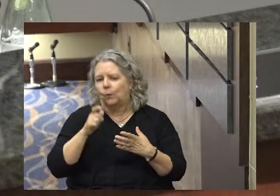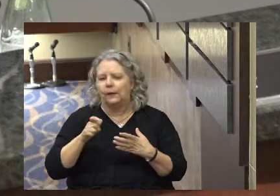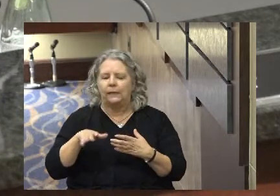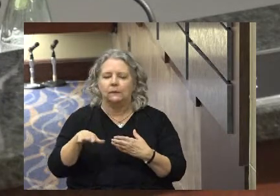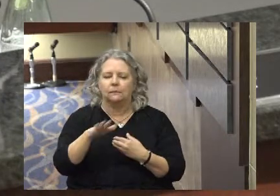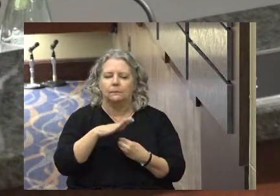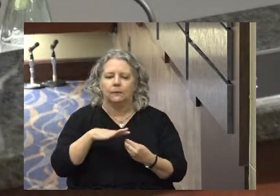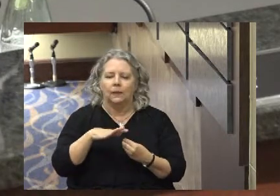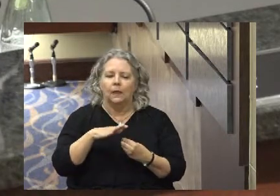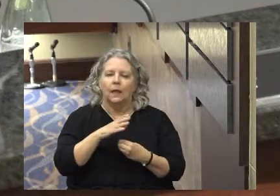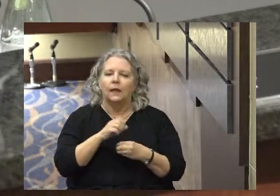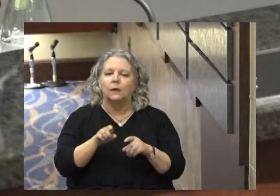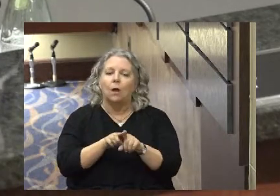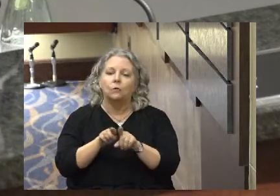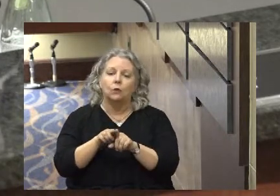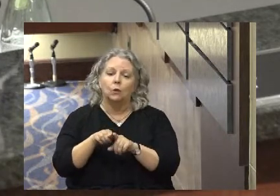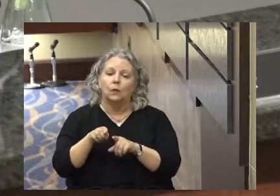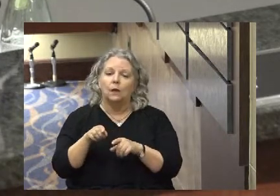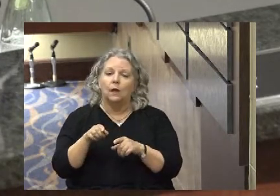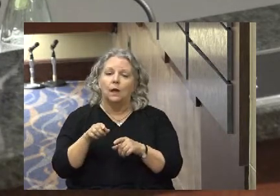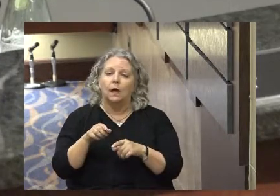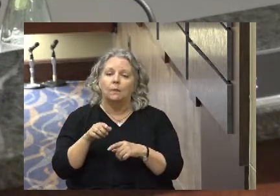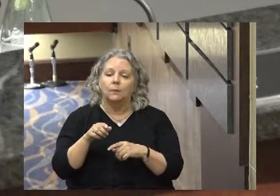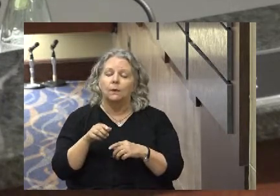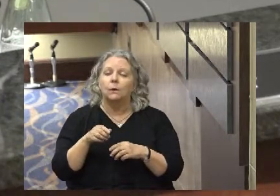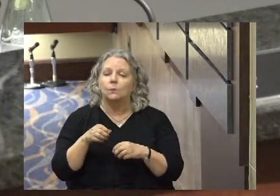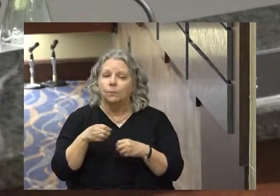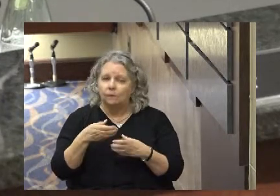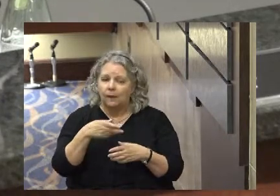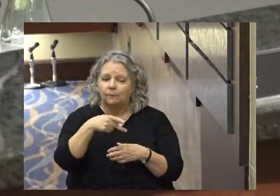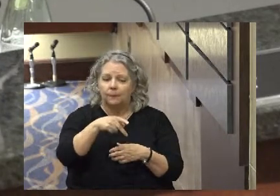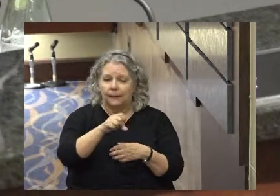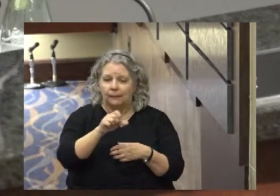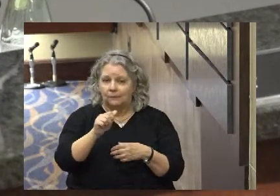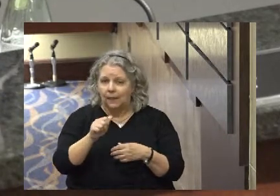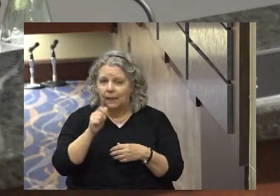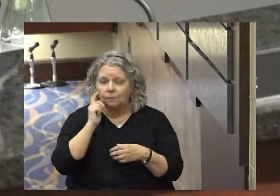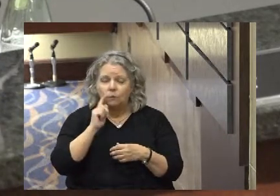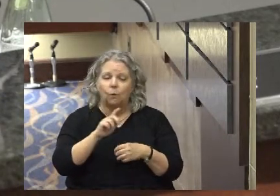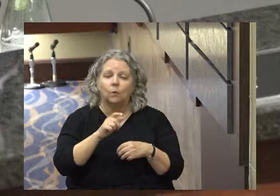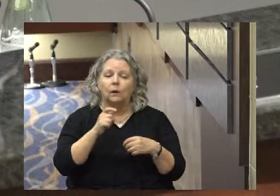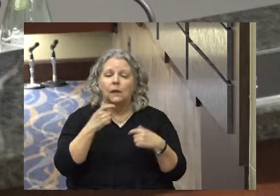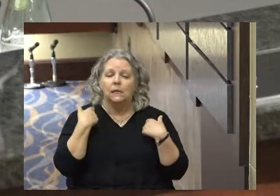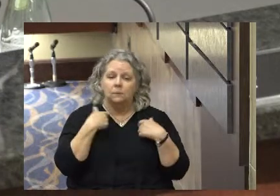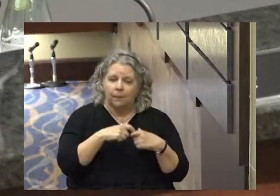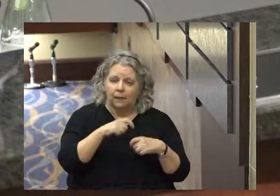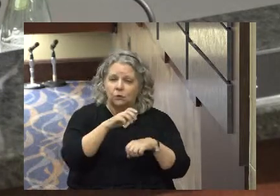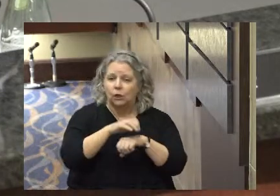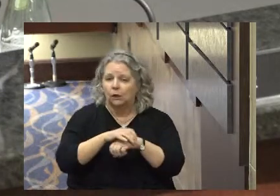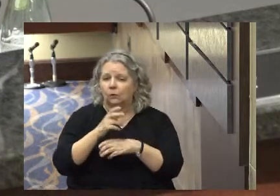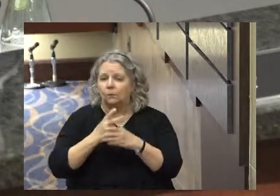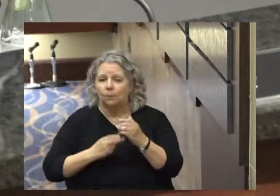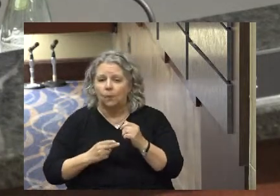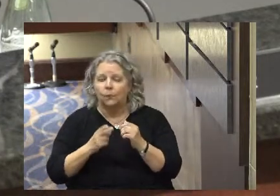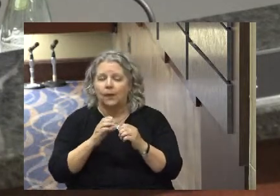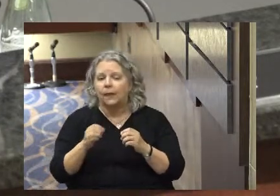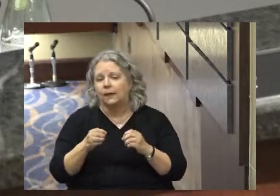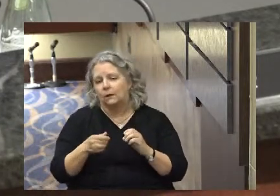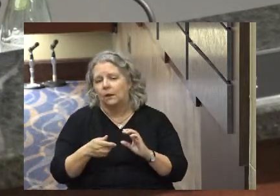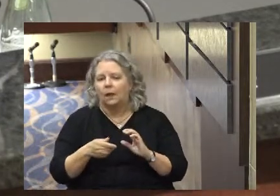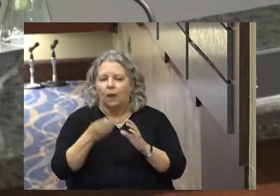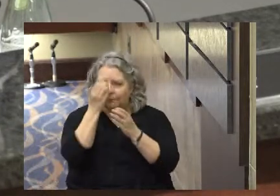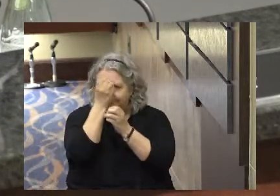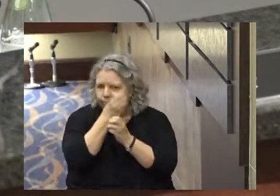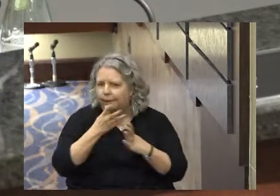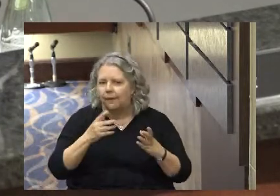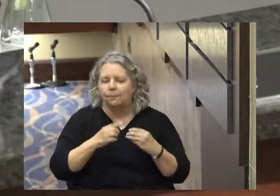creating some PSAs, particularly in both English and Spanish for our residents, finding ways that we can highlight some of these FCC benefits that make